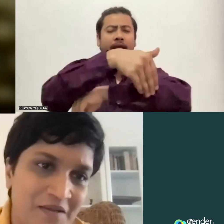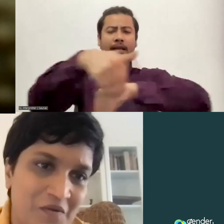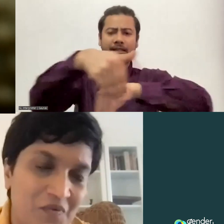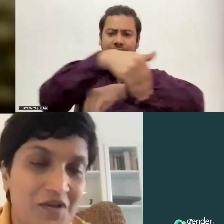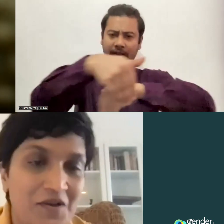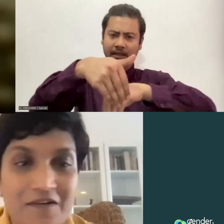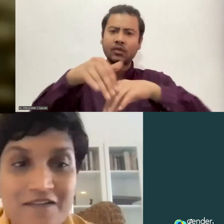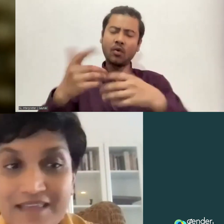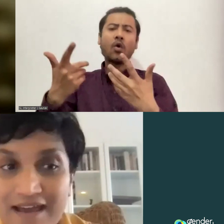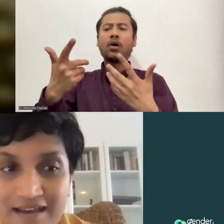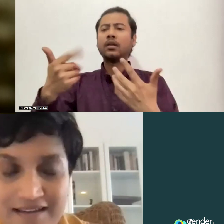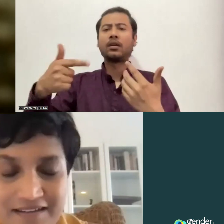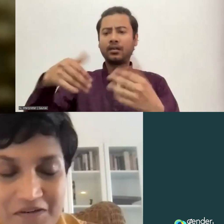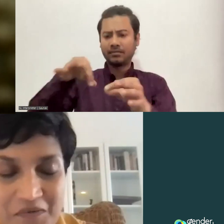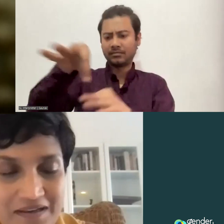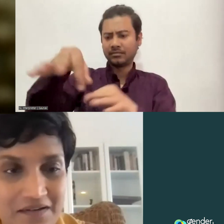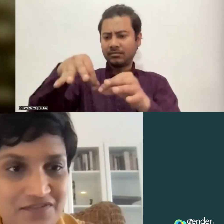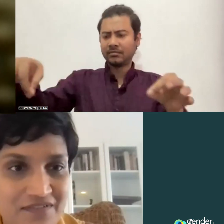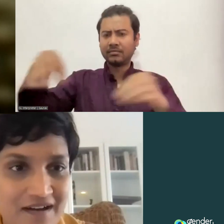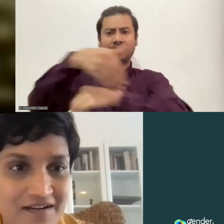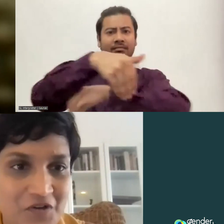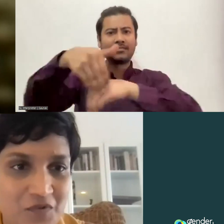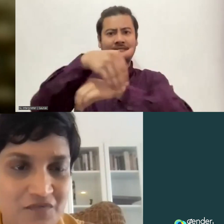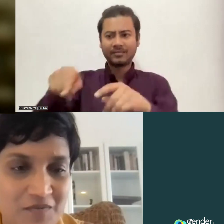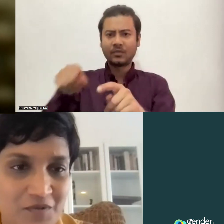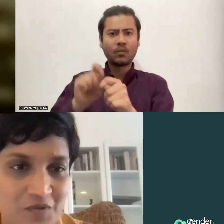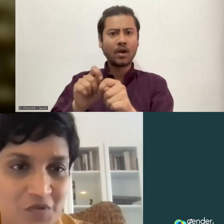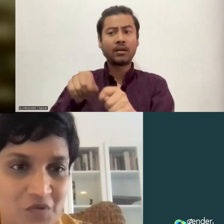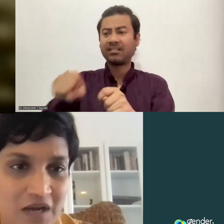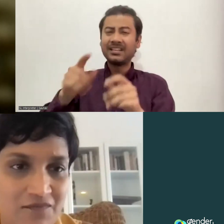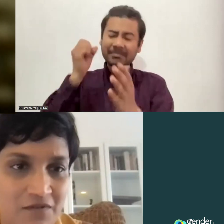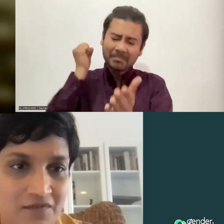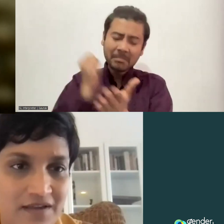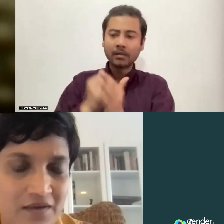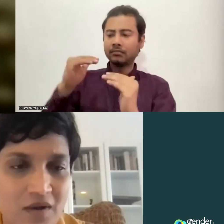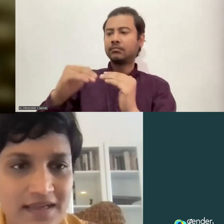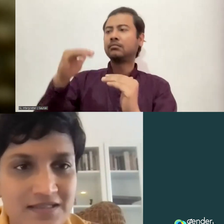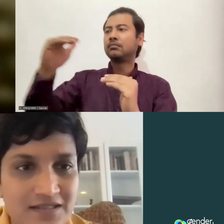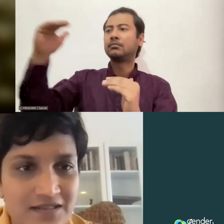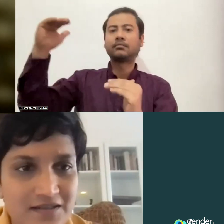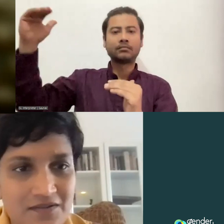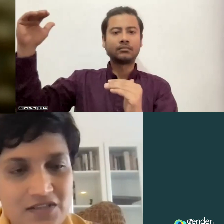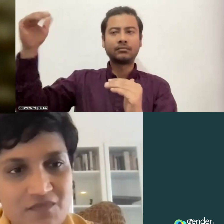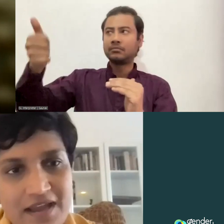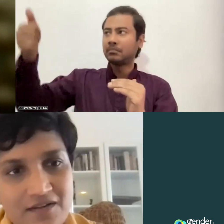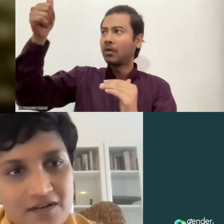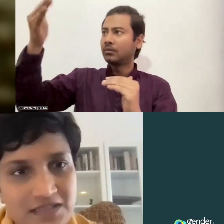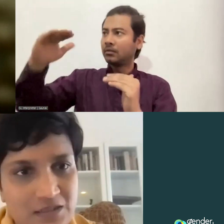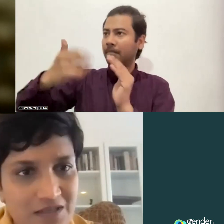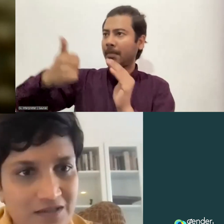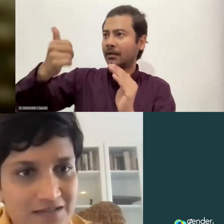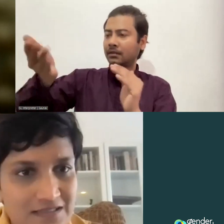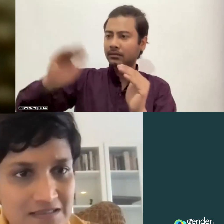that, we kind of are a group of people who come from a very wide range of backgrounds and experiences. But I think from a societal